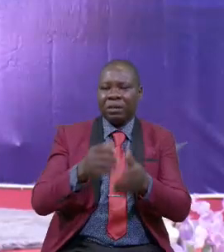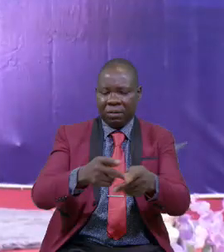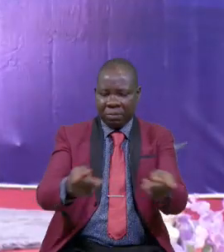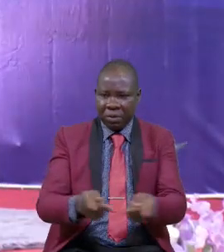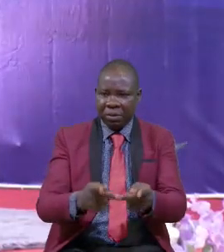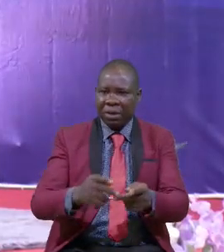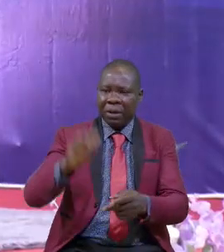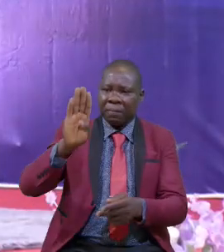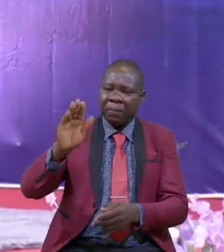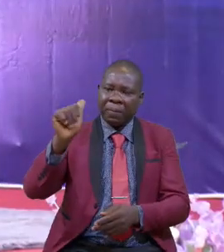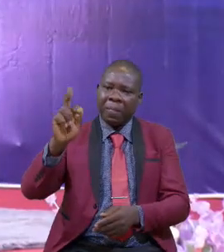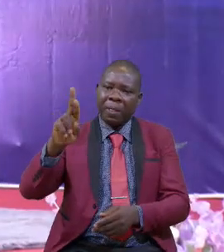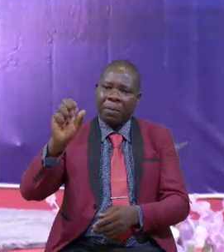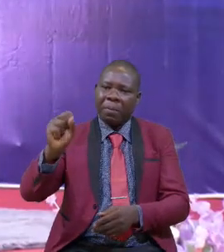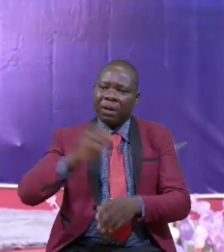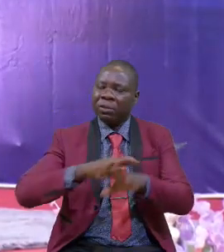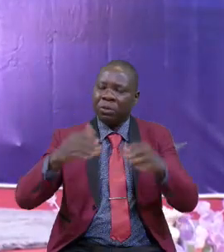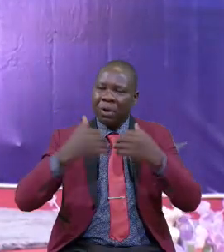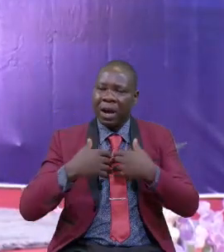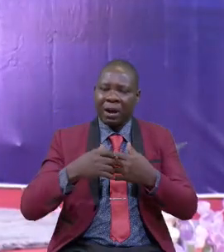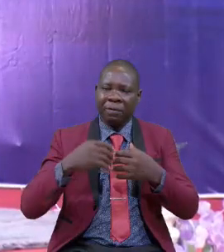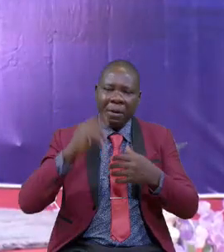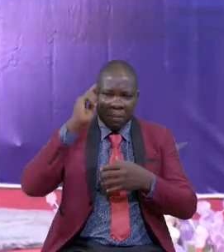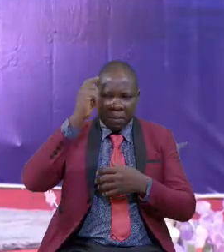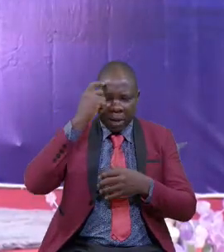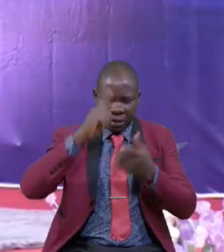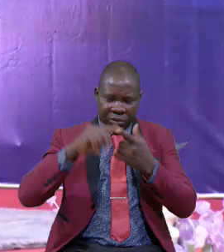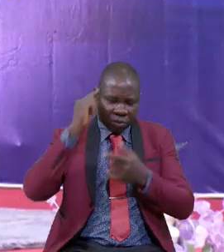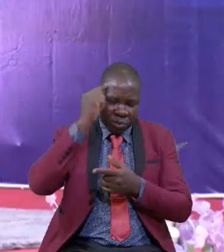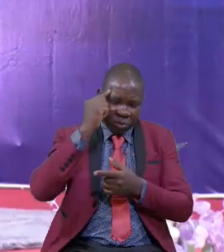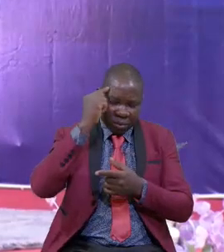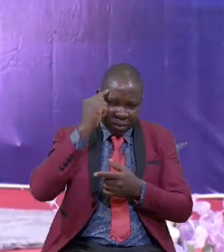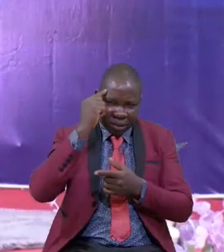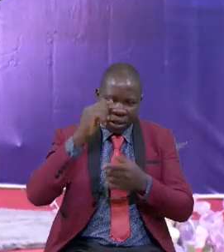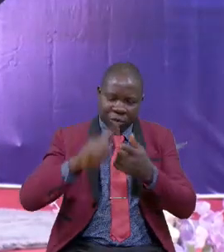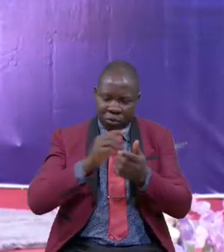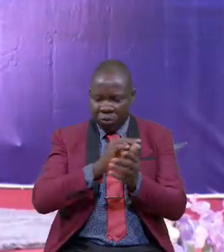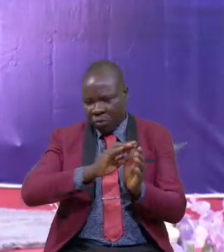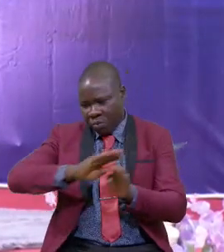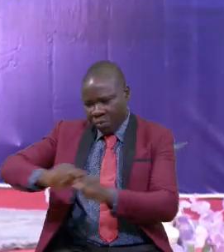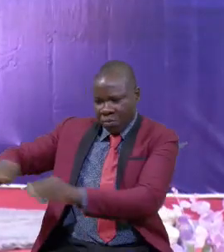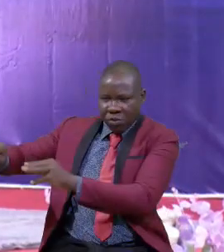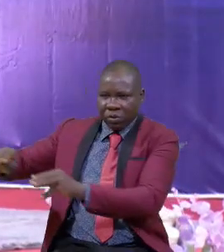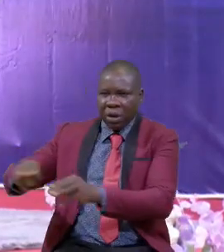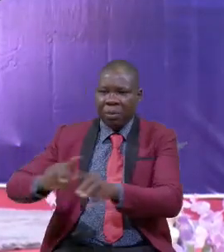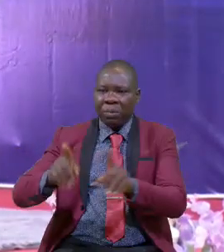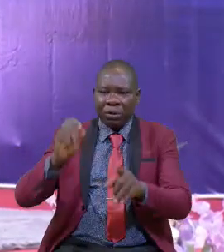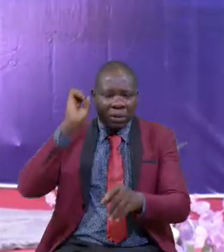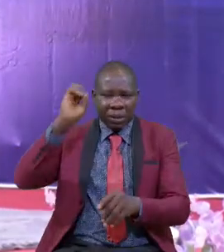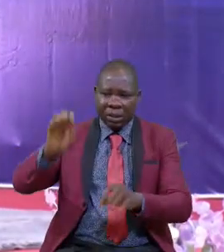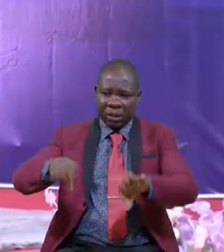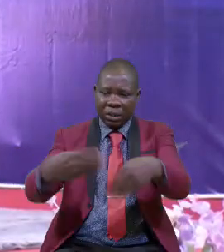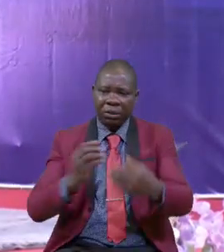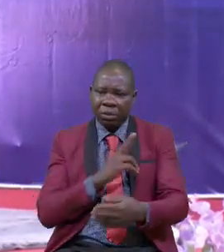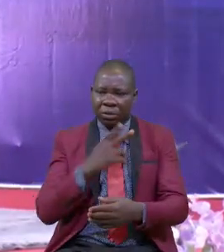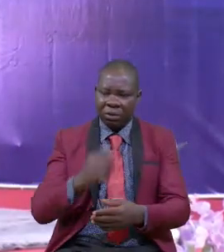think. He's giving us a special talent, a special gift, a special nature above